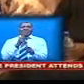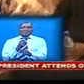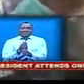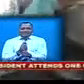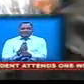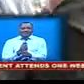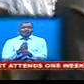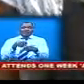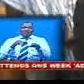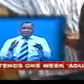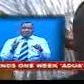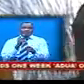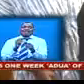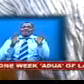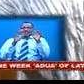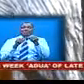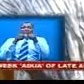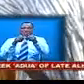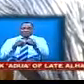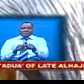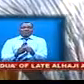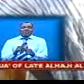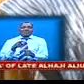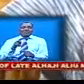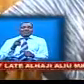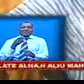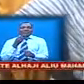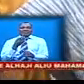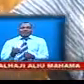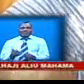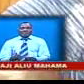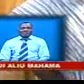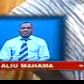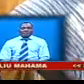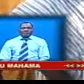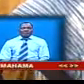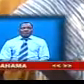1 year after the burial. Samnat Kavo, GTV News, Tamale.